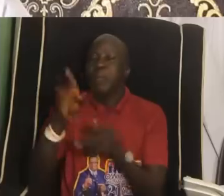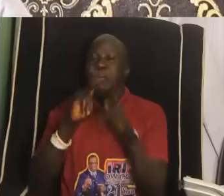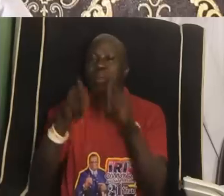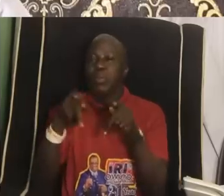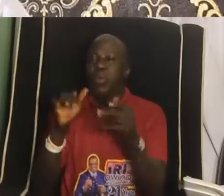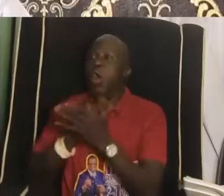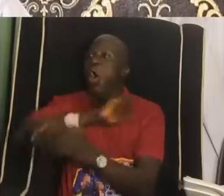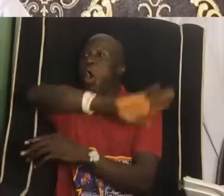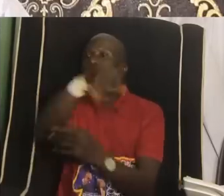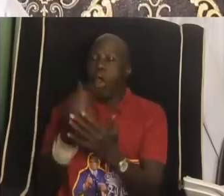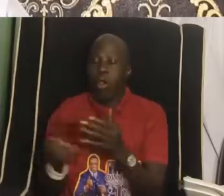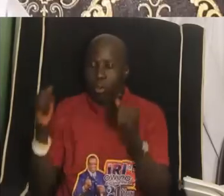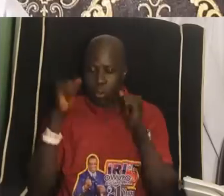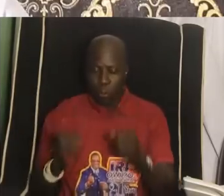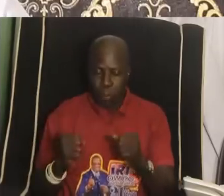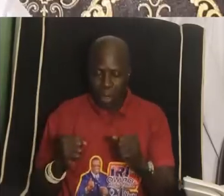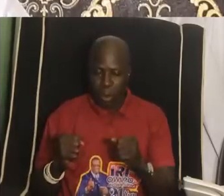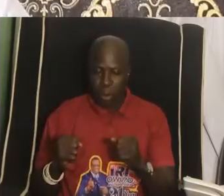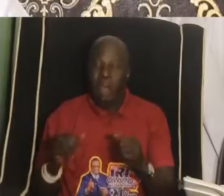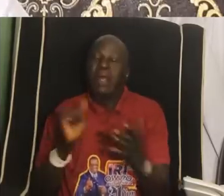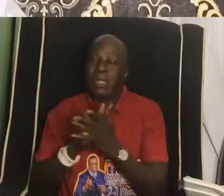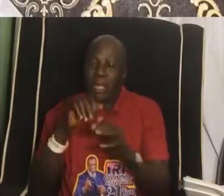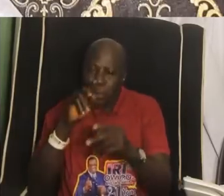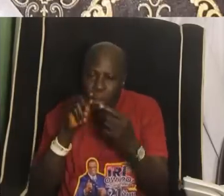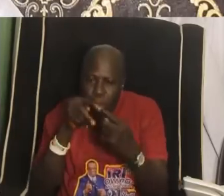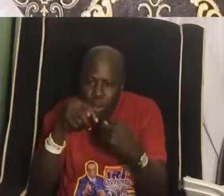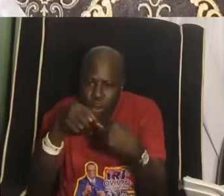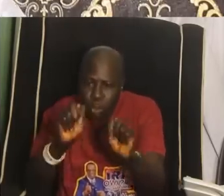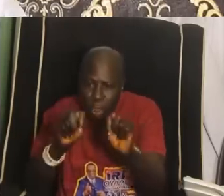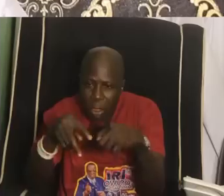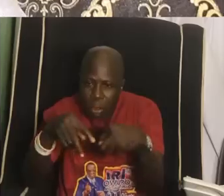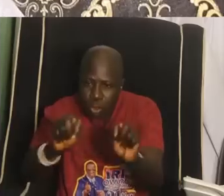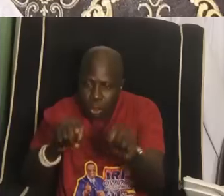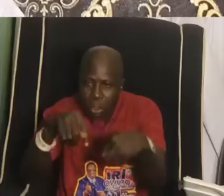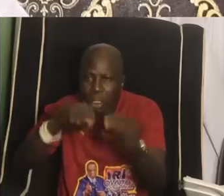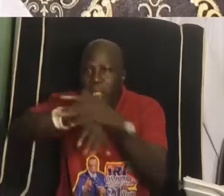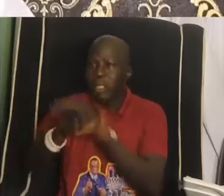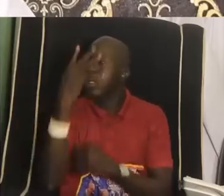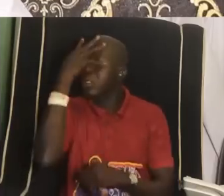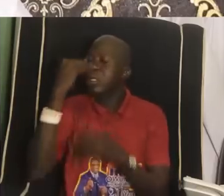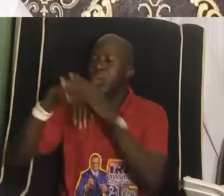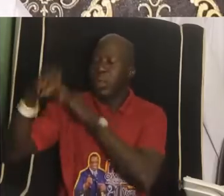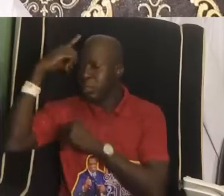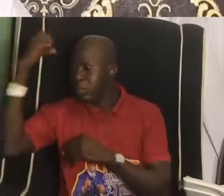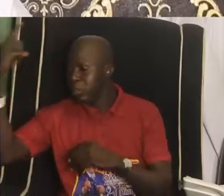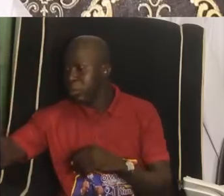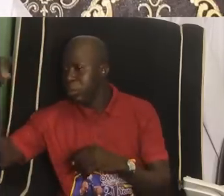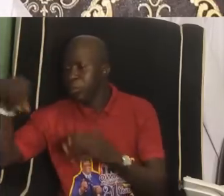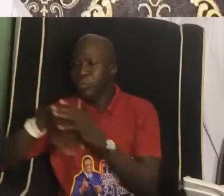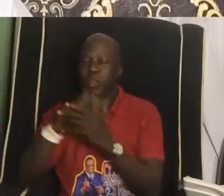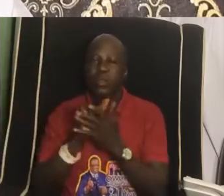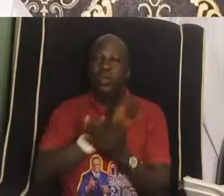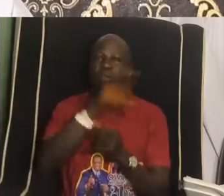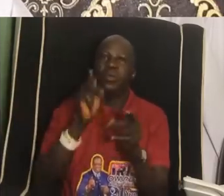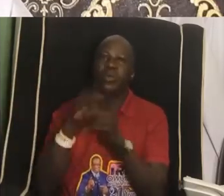beloved. Gbogbo agbara awon adaniwo emi buburu oju ala toju ohun. Every forces of temptation of